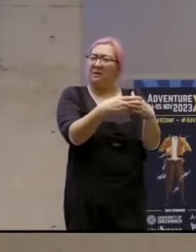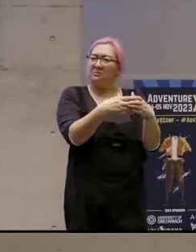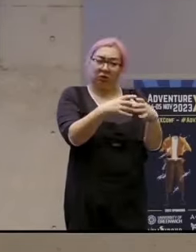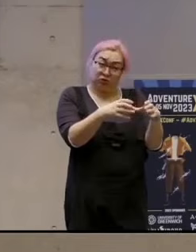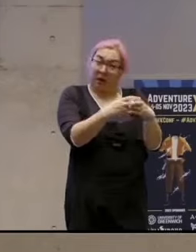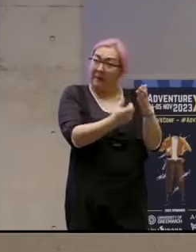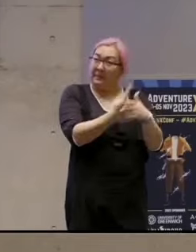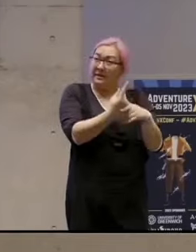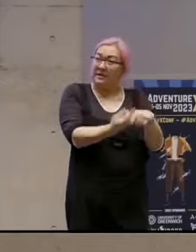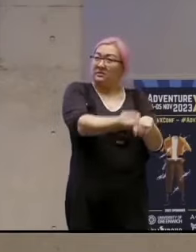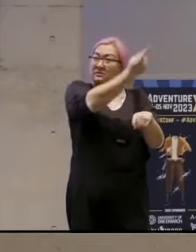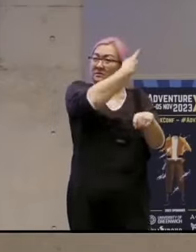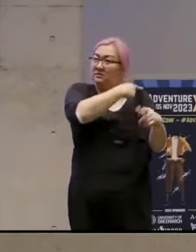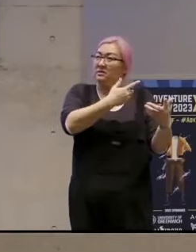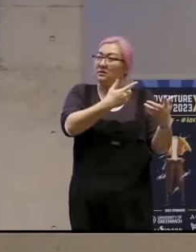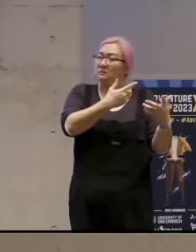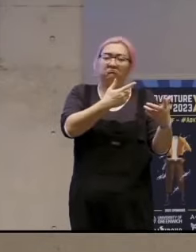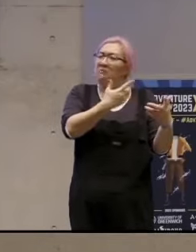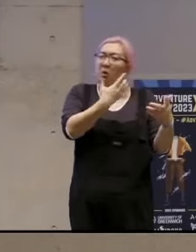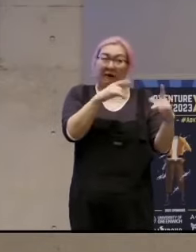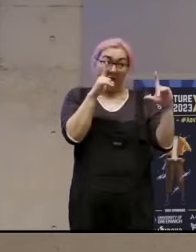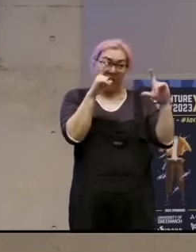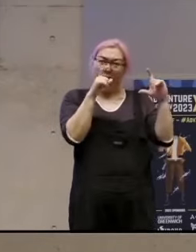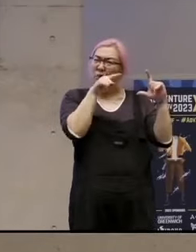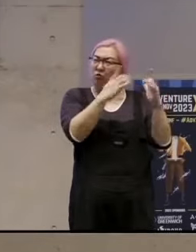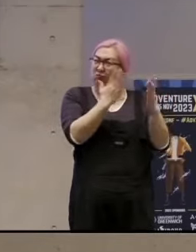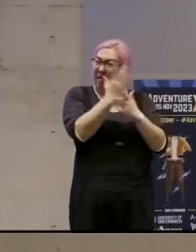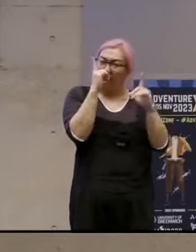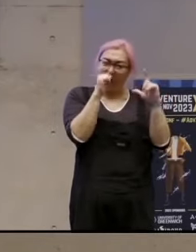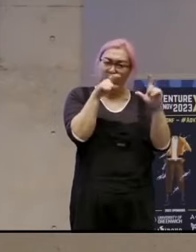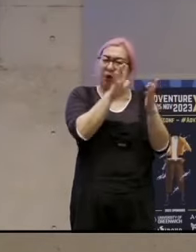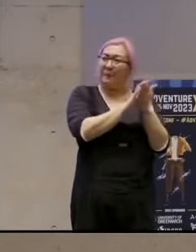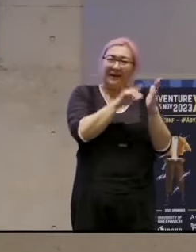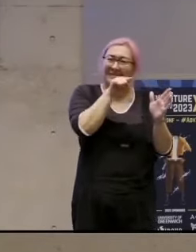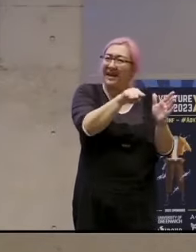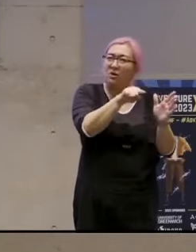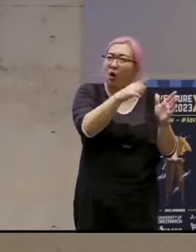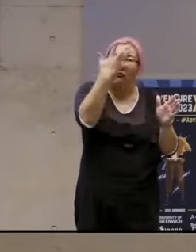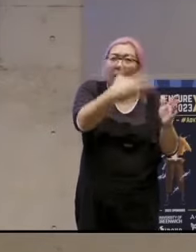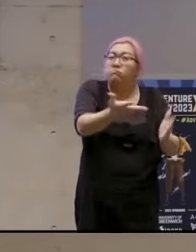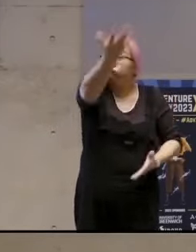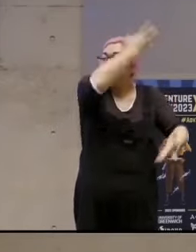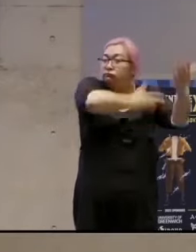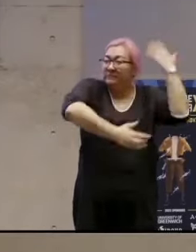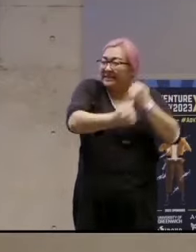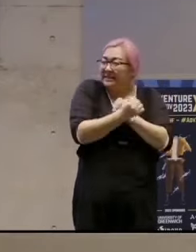an actual photograph of them, so it might suggest that no, they're not.